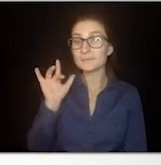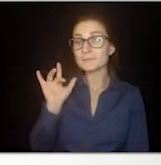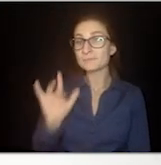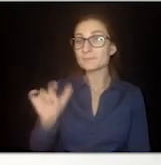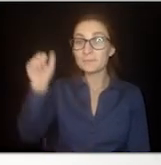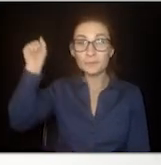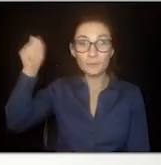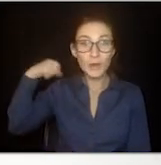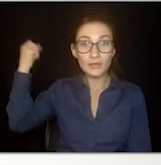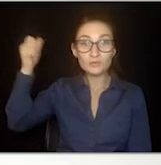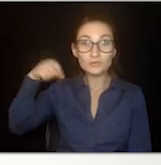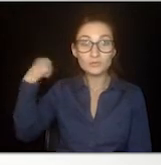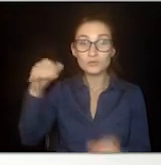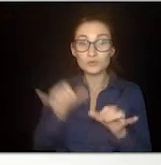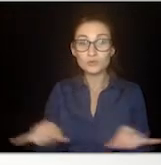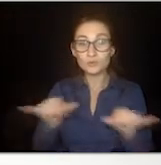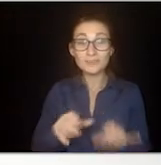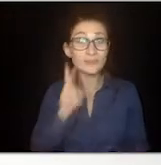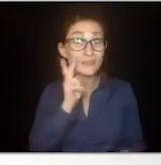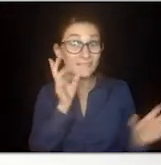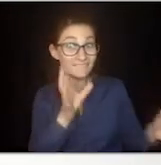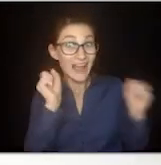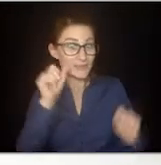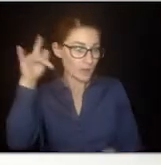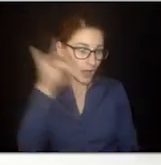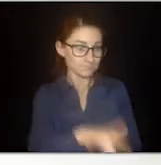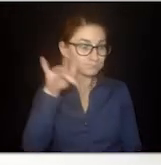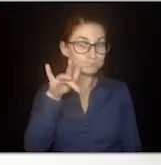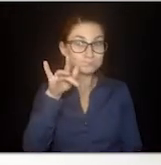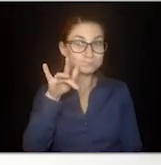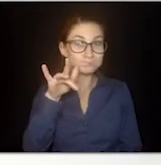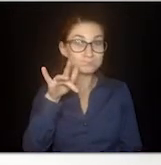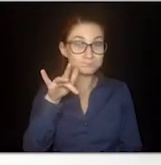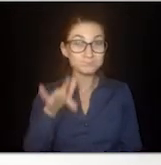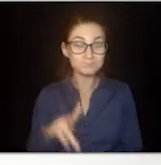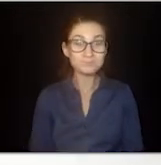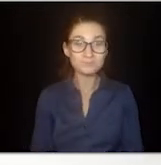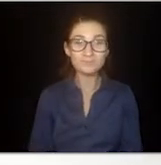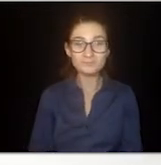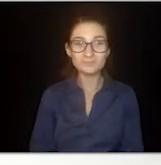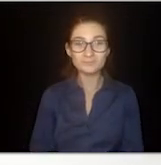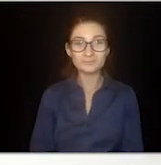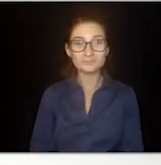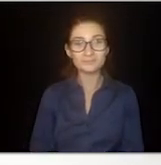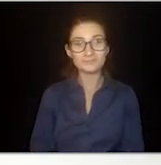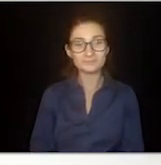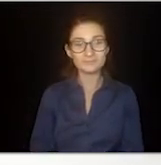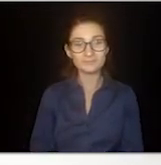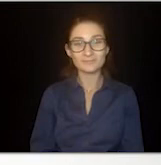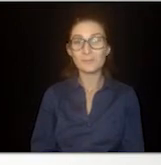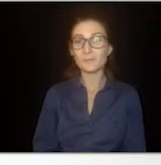selects his brush hair routine on his iPad. Did you see how fast he did that time? And that it was one little box?